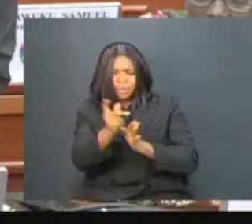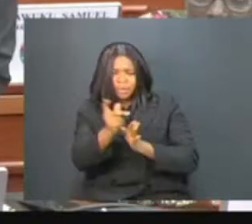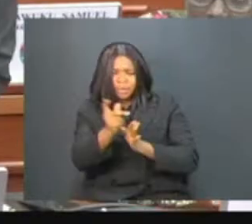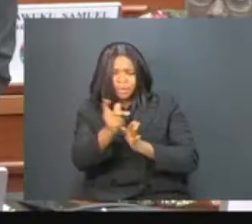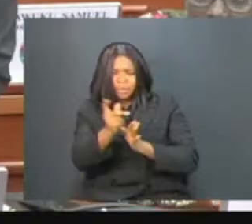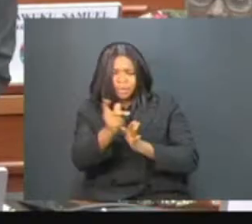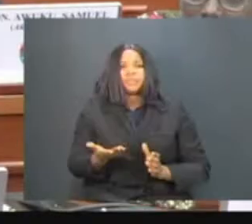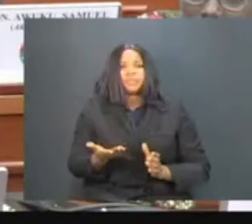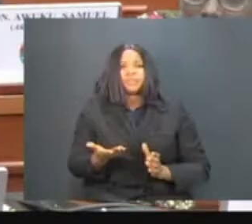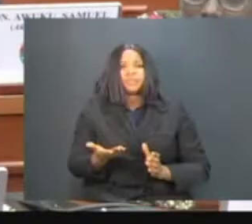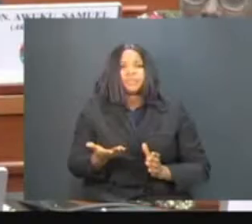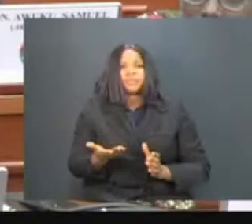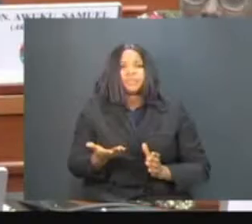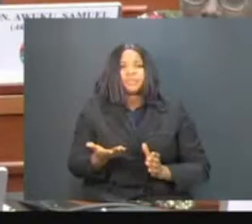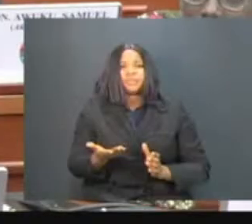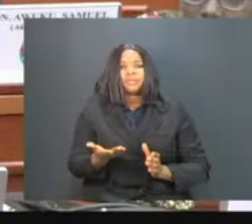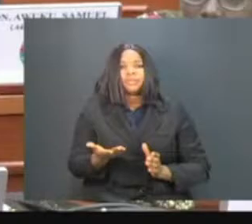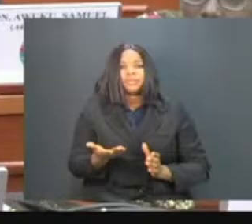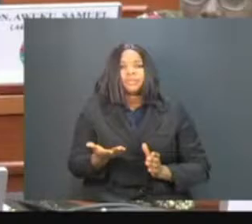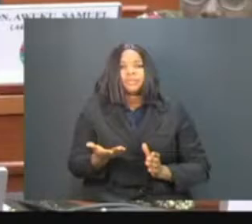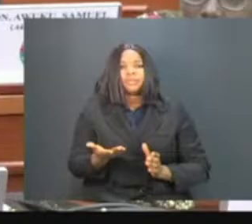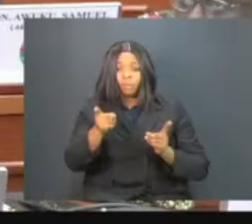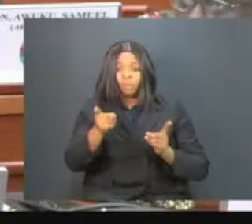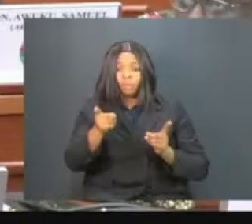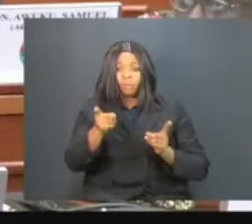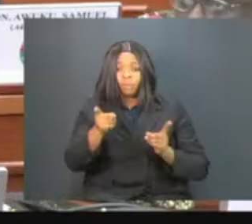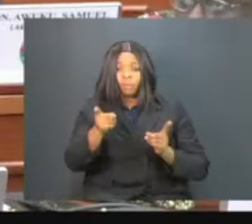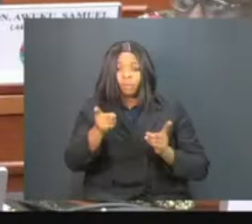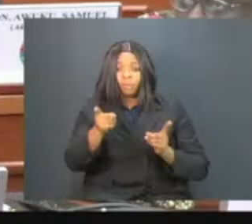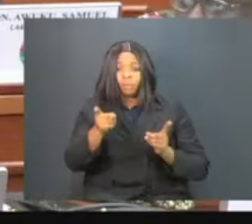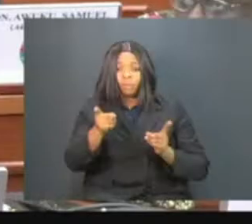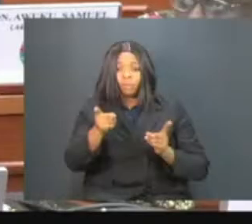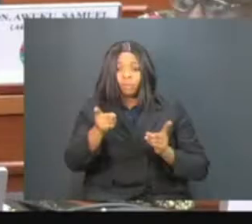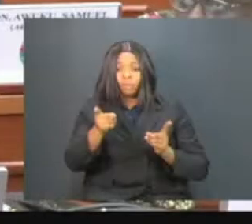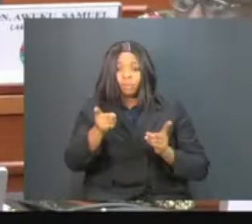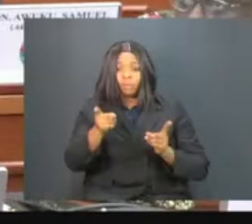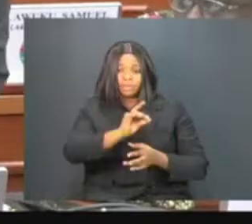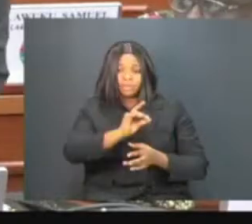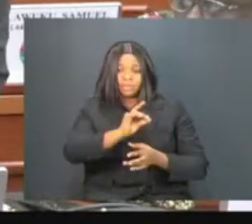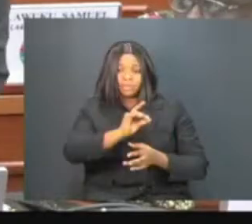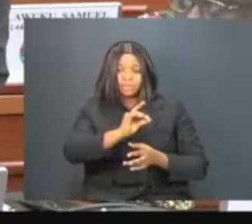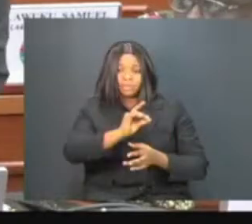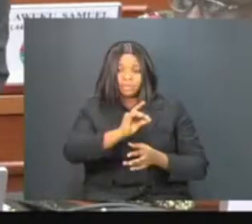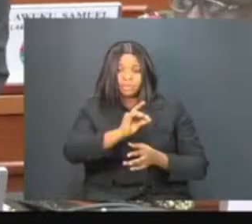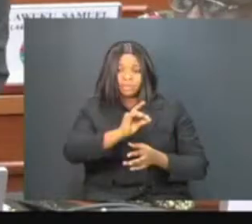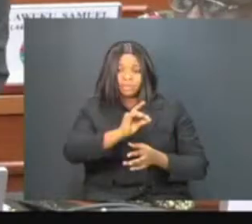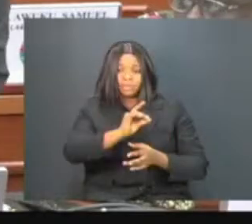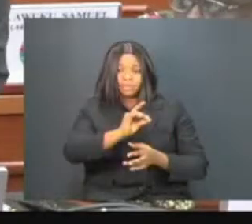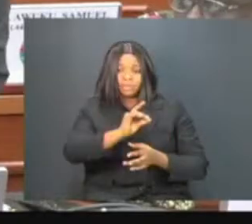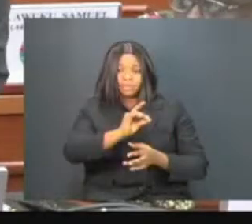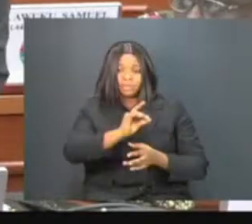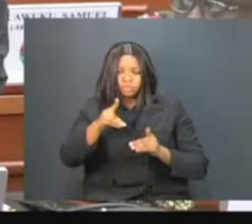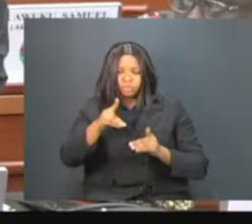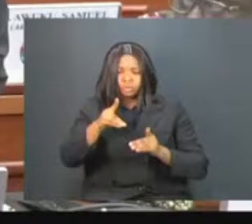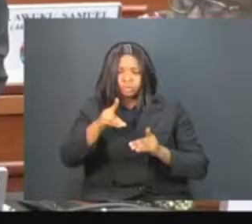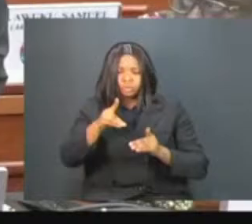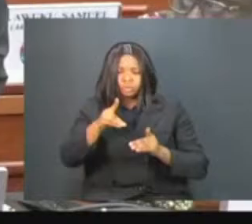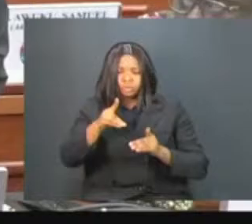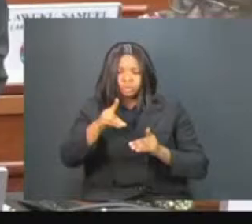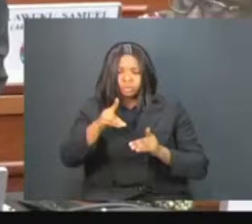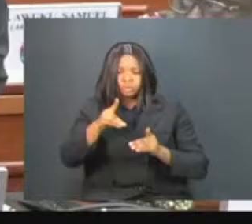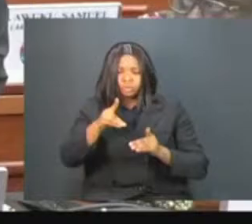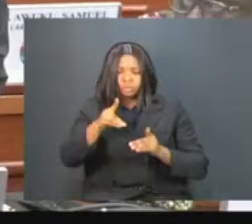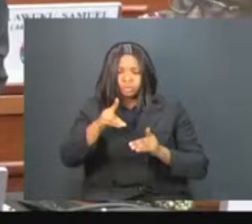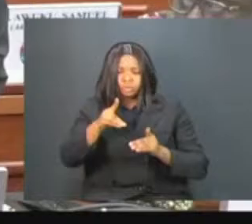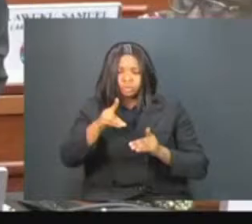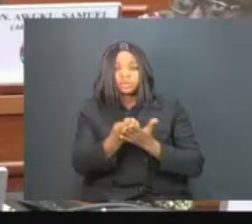indeed, when they themselves committed 7% of the $400 million required to operationalize a 24-hour economy, even the 7%, they've